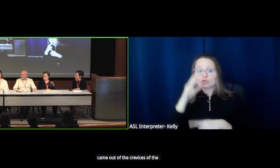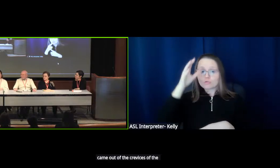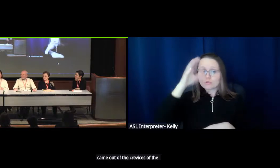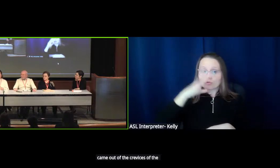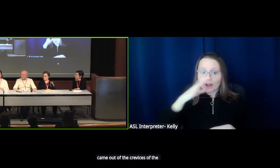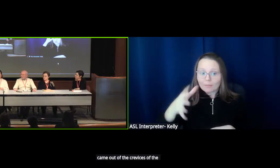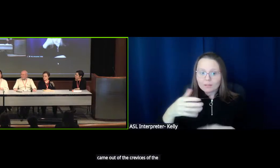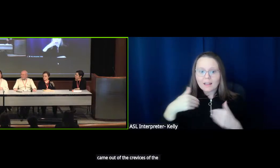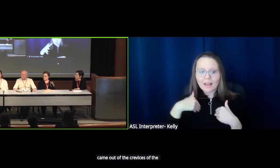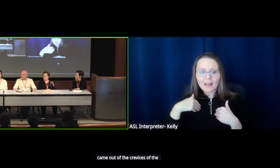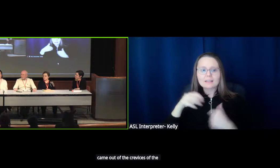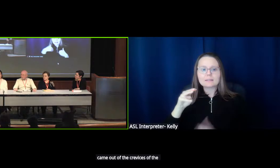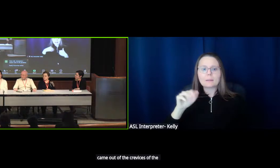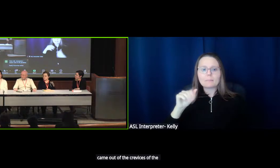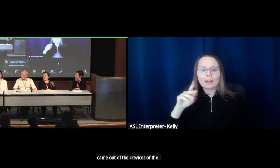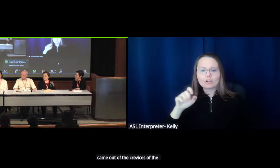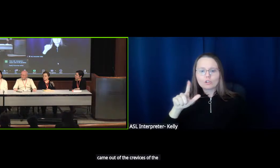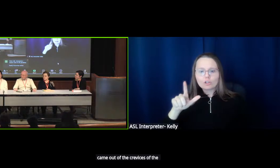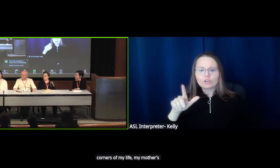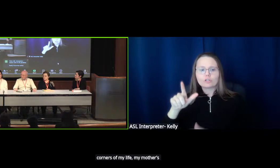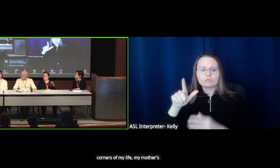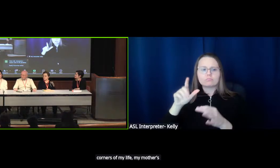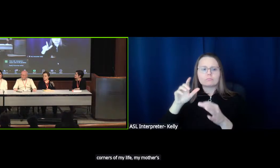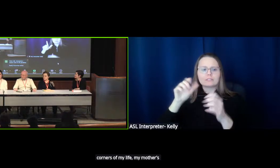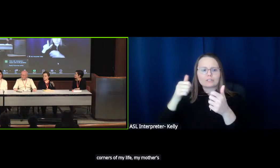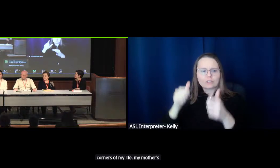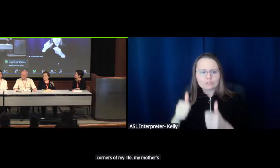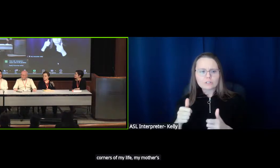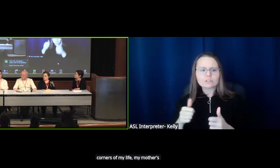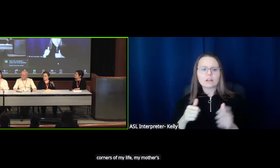my cousin's brother, Scott, he actually has Stargardt disease. I'll